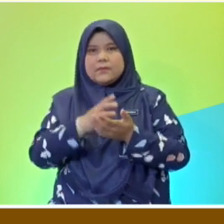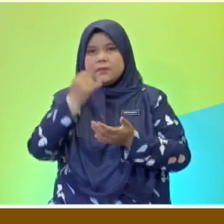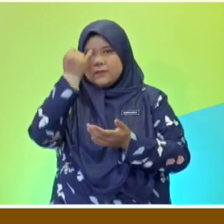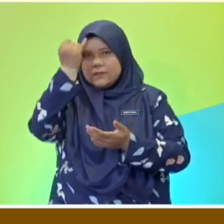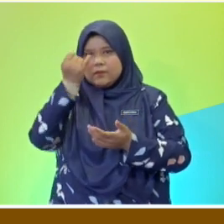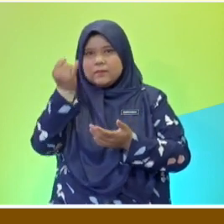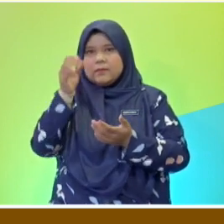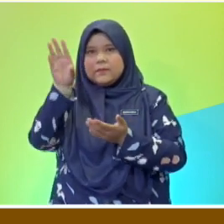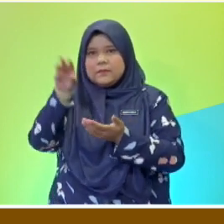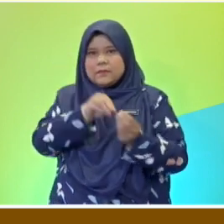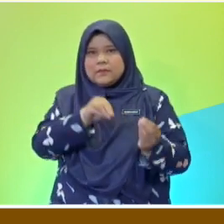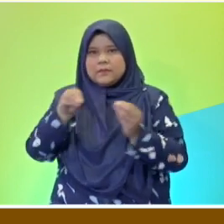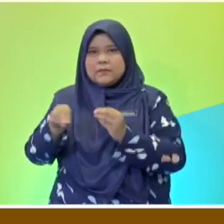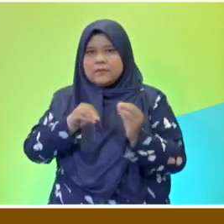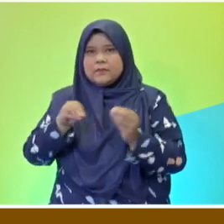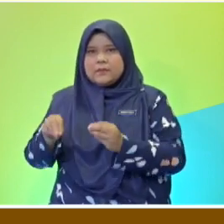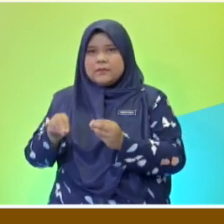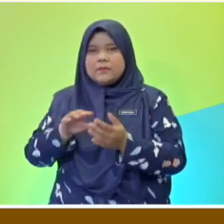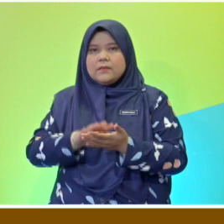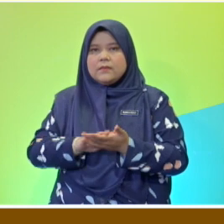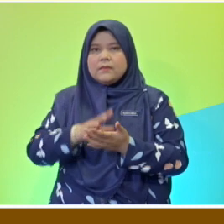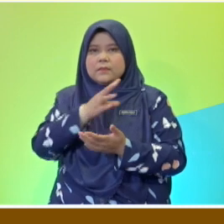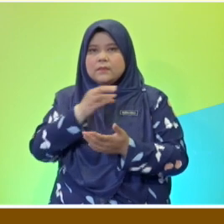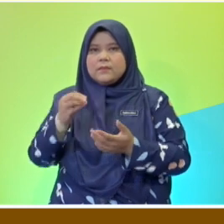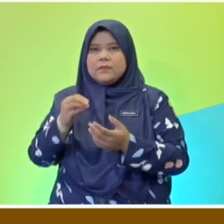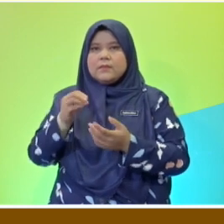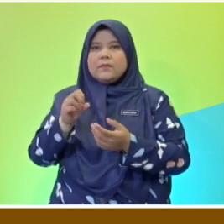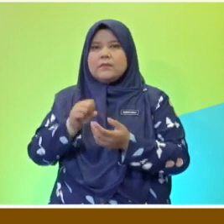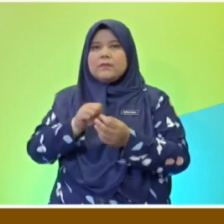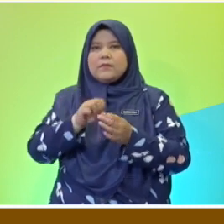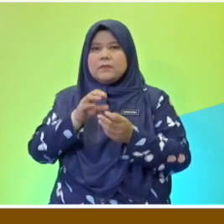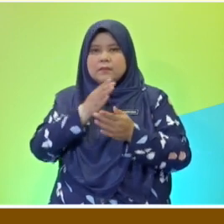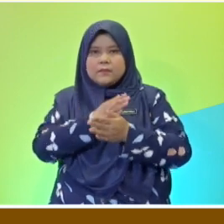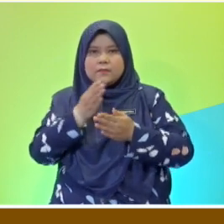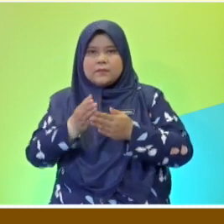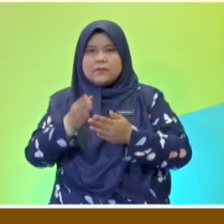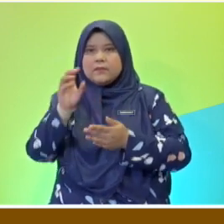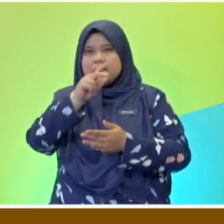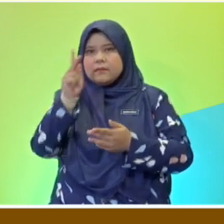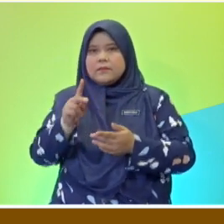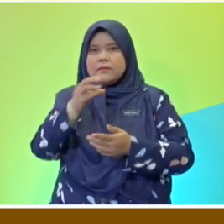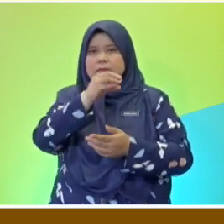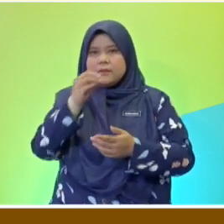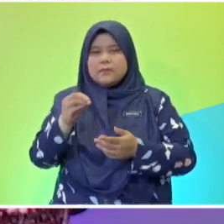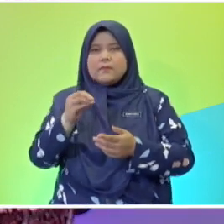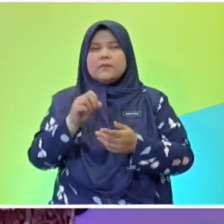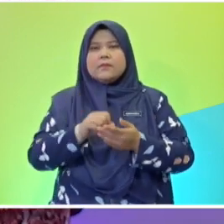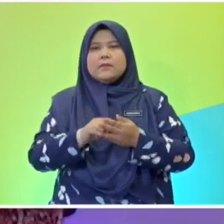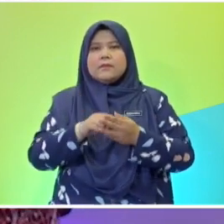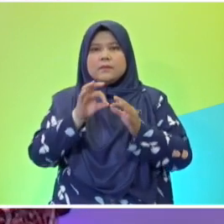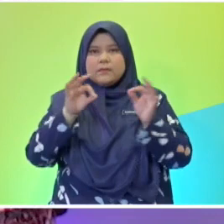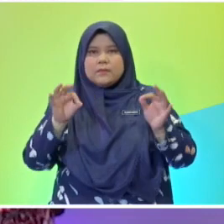as well as short answer questions and gap text. Okay. So all these type of questions they